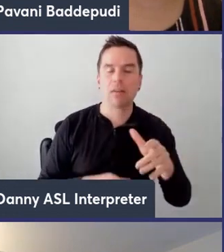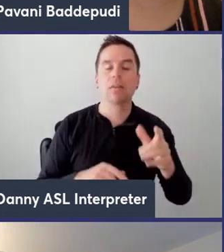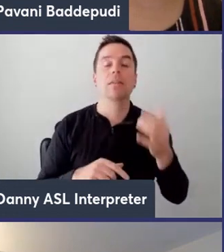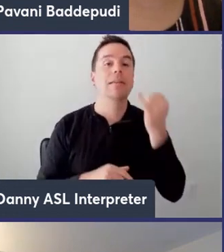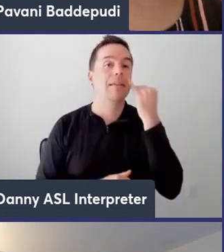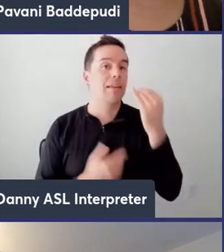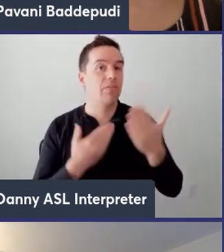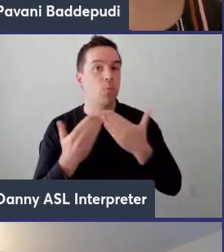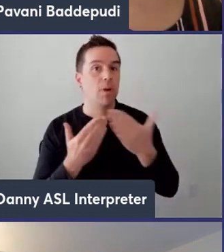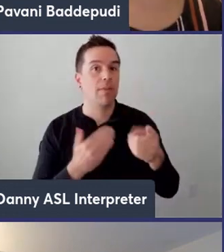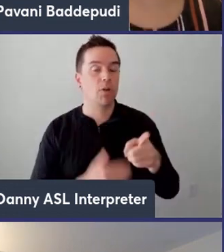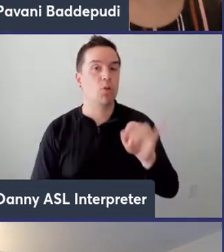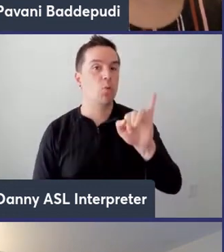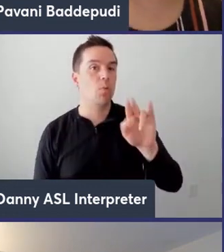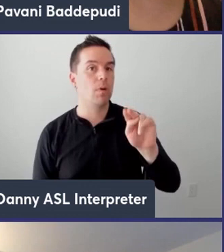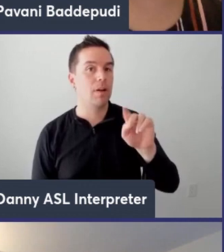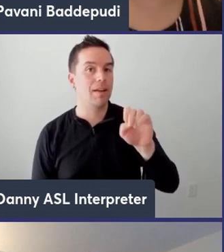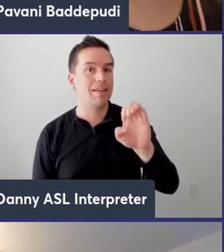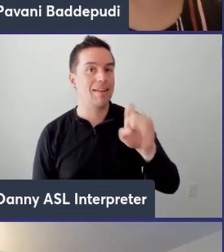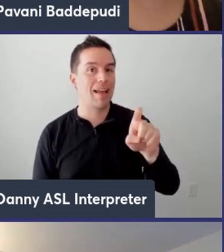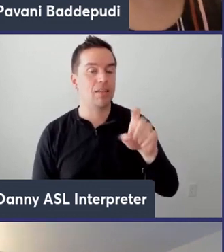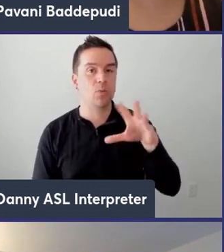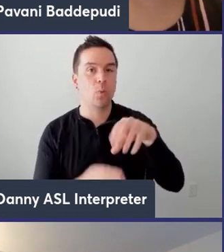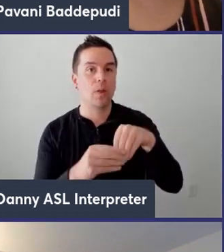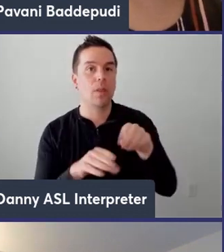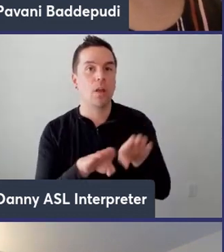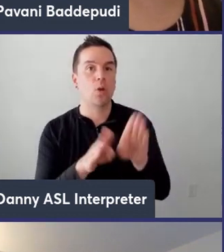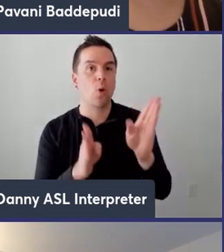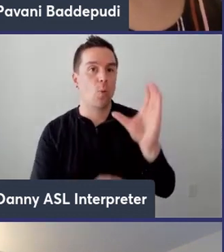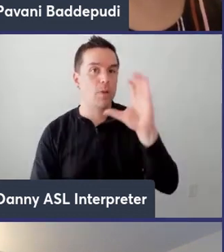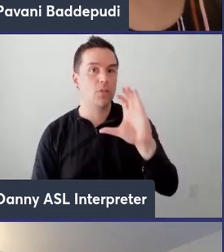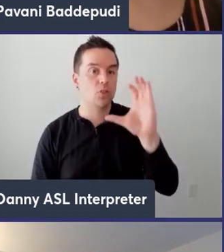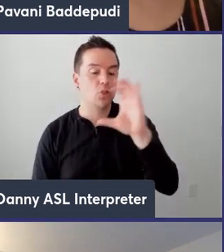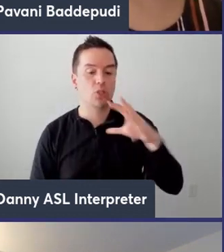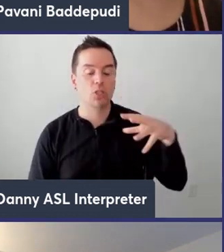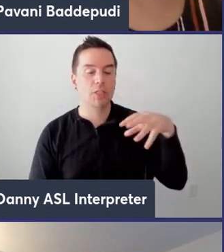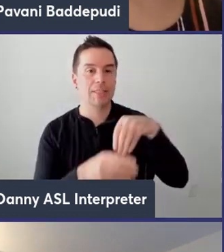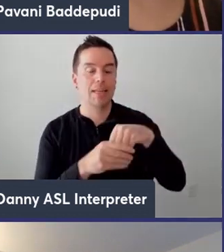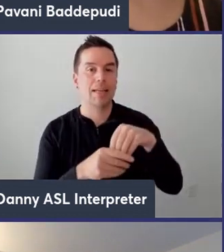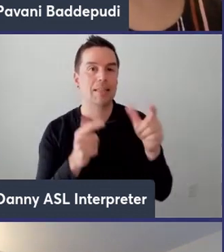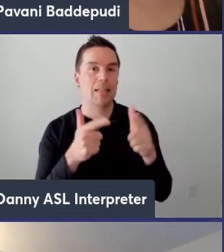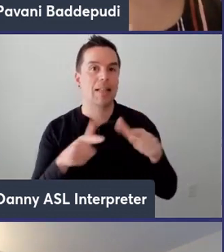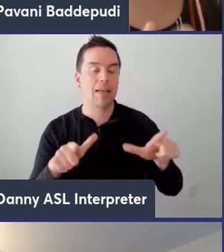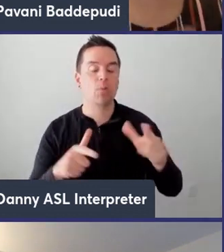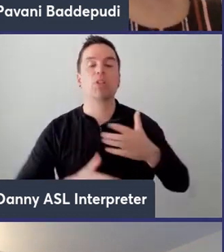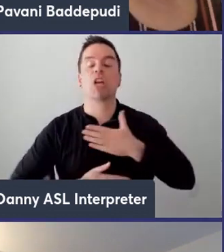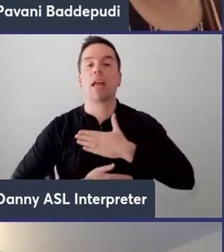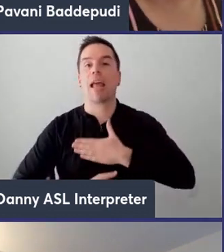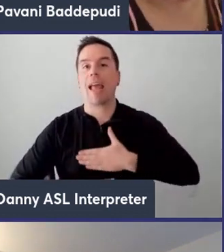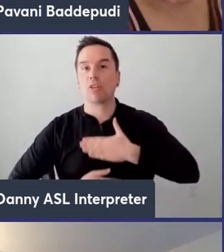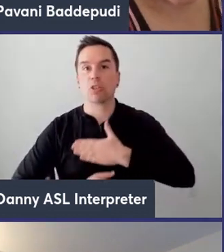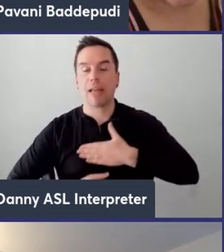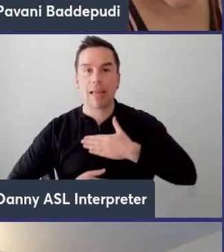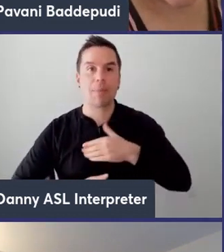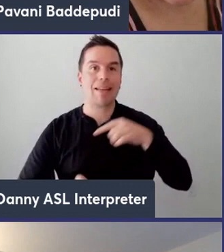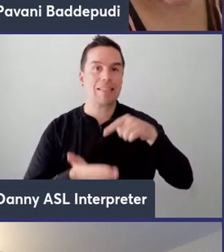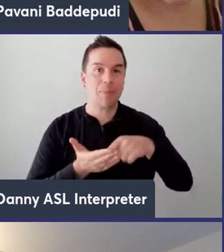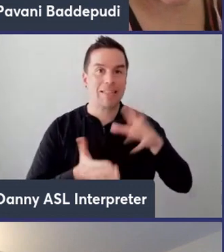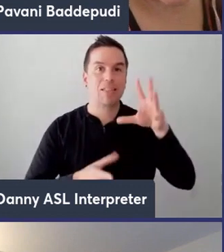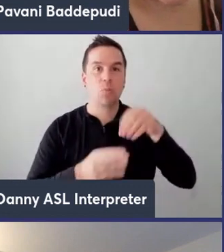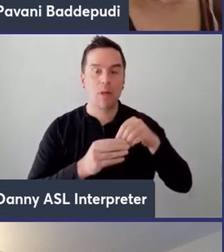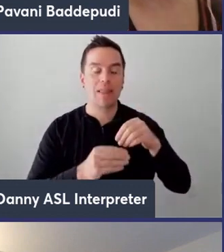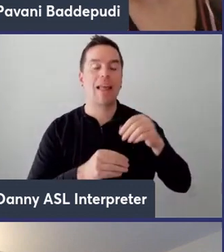you indexed in OpenSearch contains the language entertainment expenses in the last 3 months, it will pull